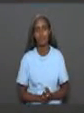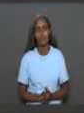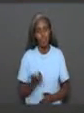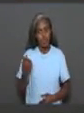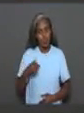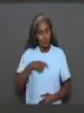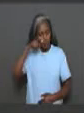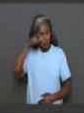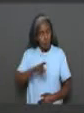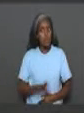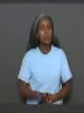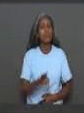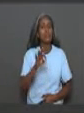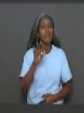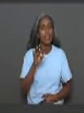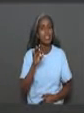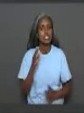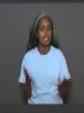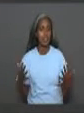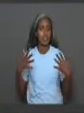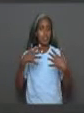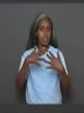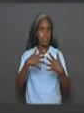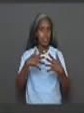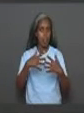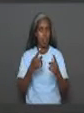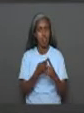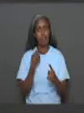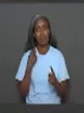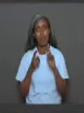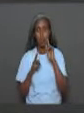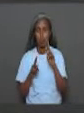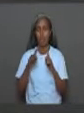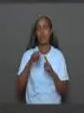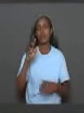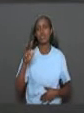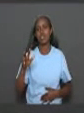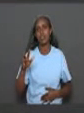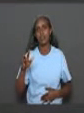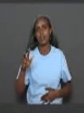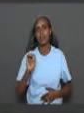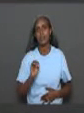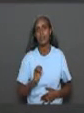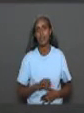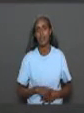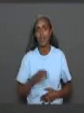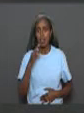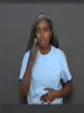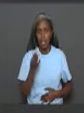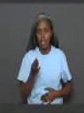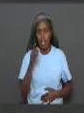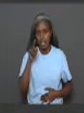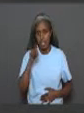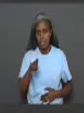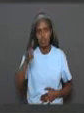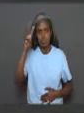We need to find the integral from 1 to 3 of x